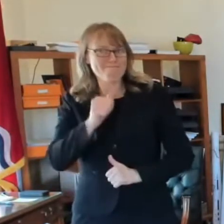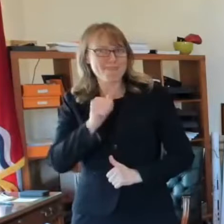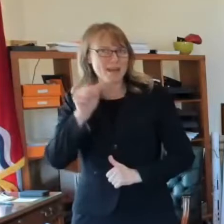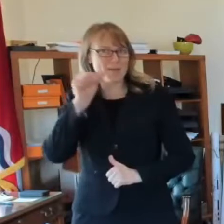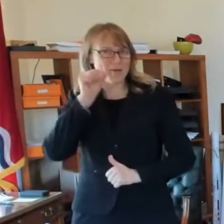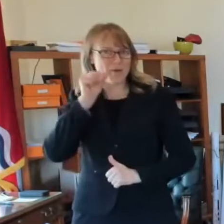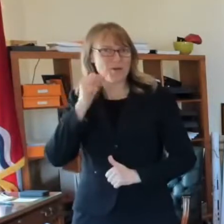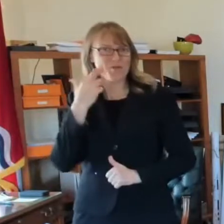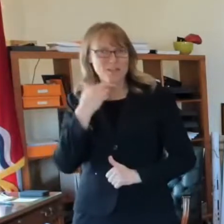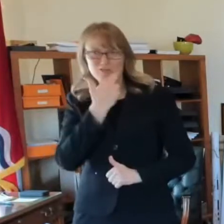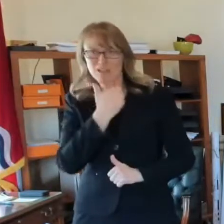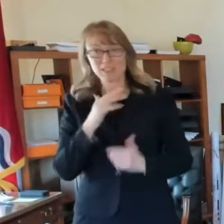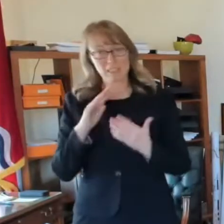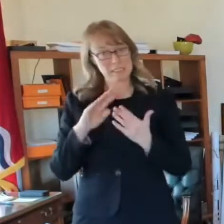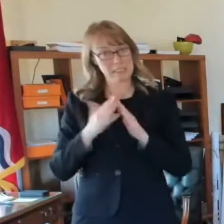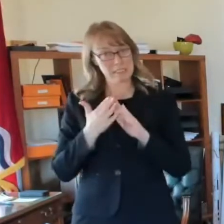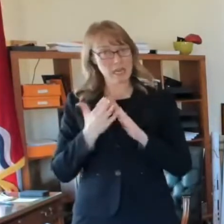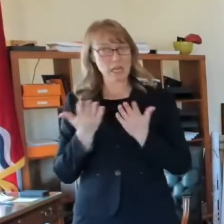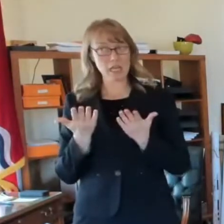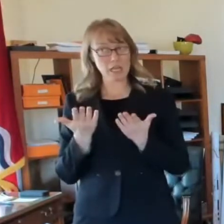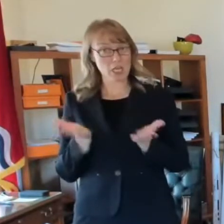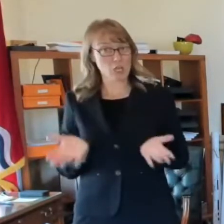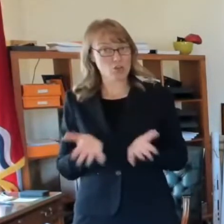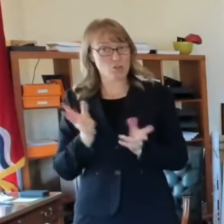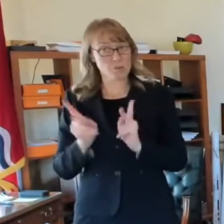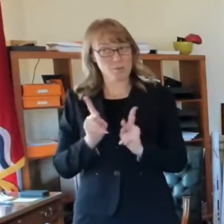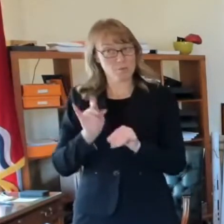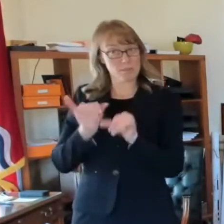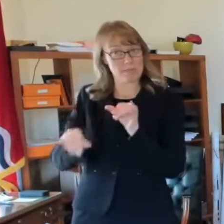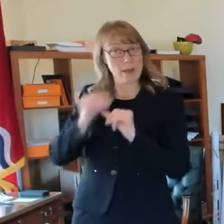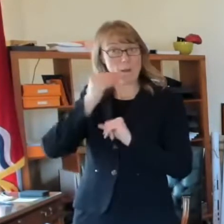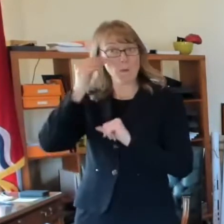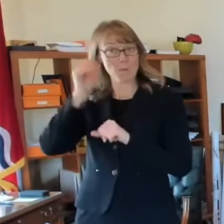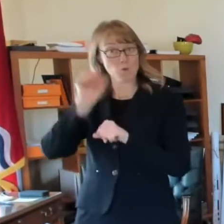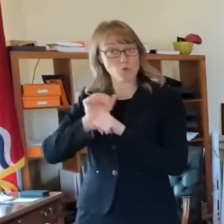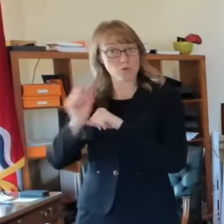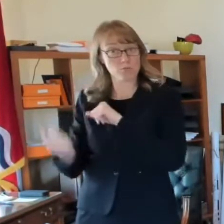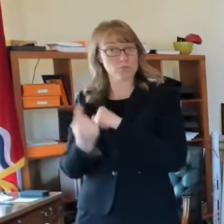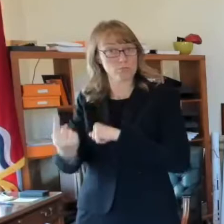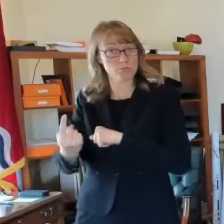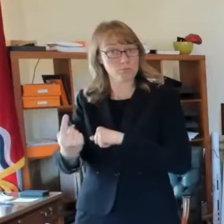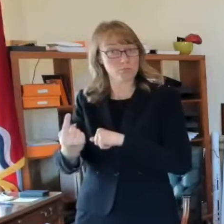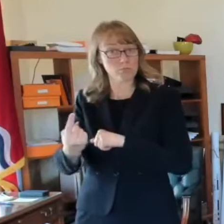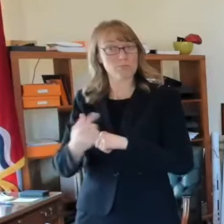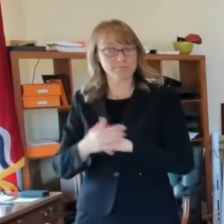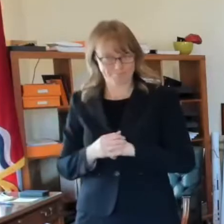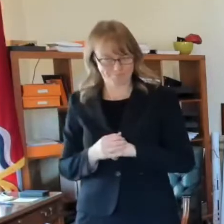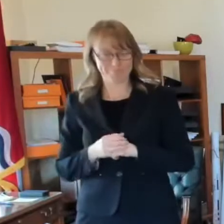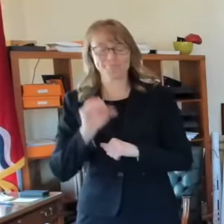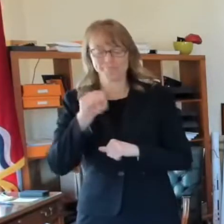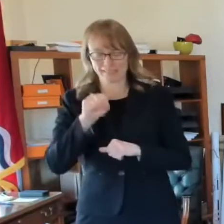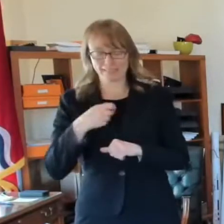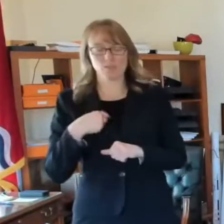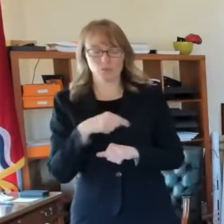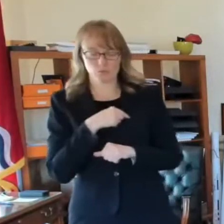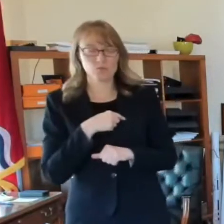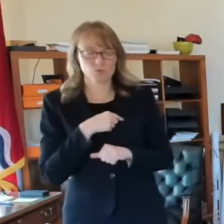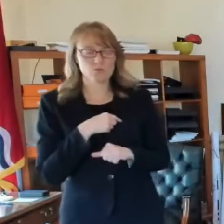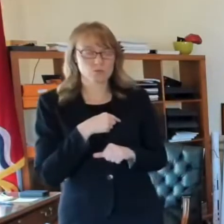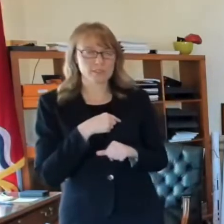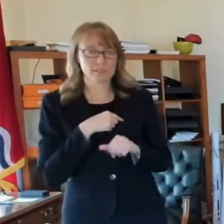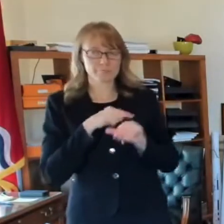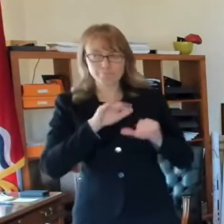health department encouraging folks to work from home if they possibly can? Yes, and that we are encouraging.